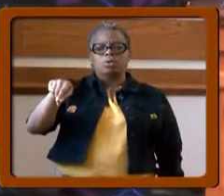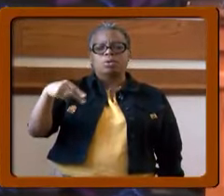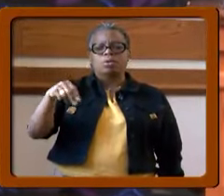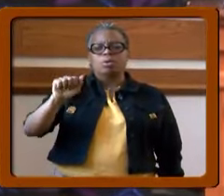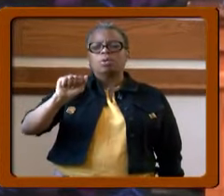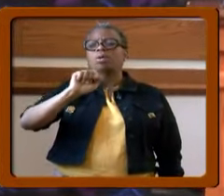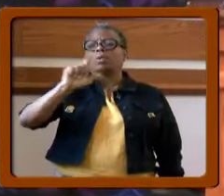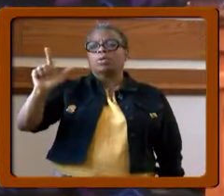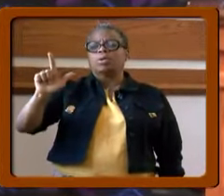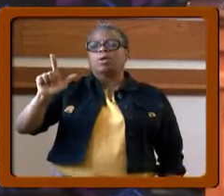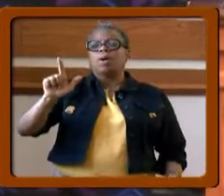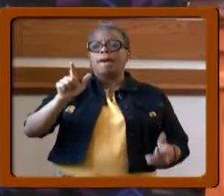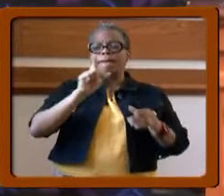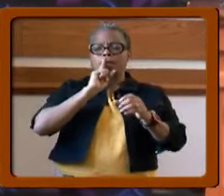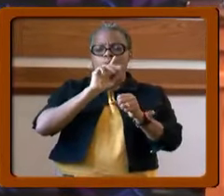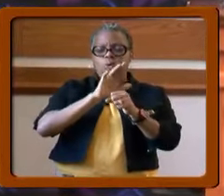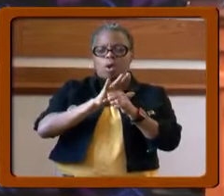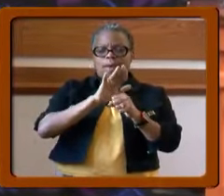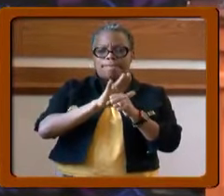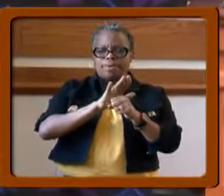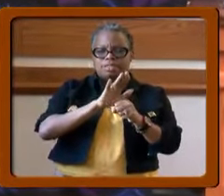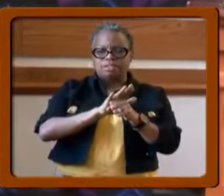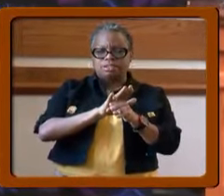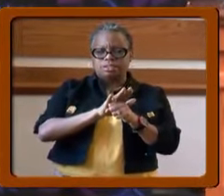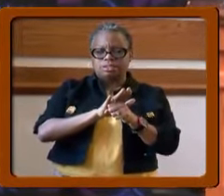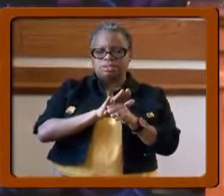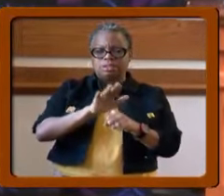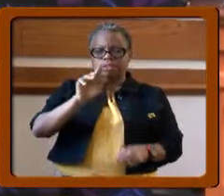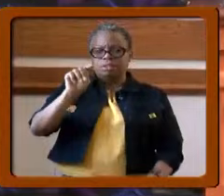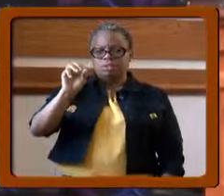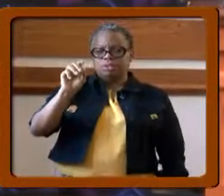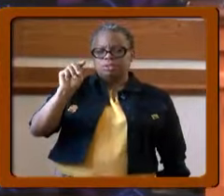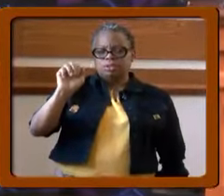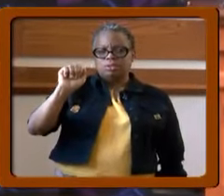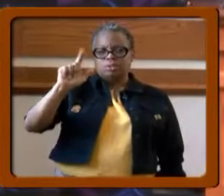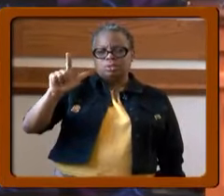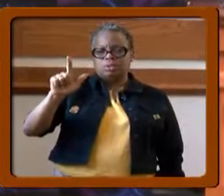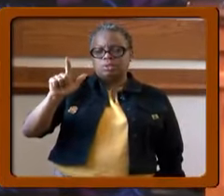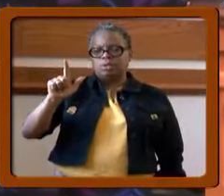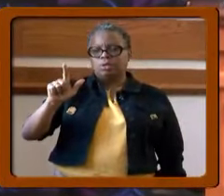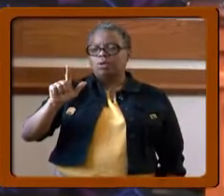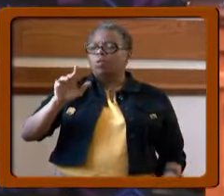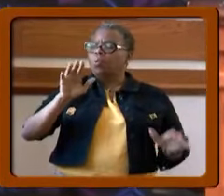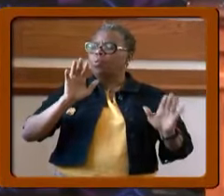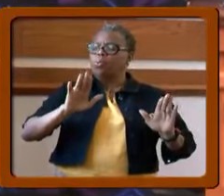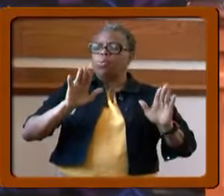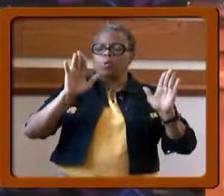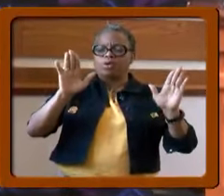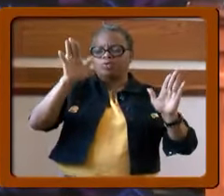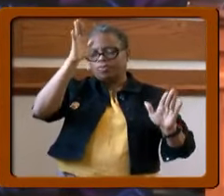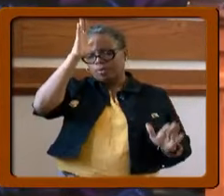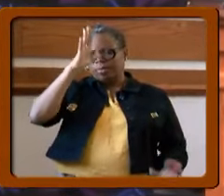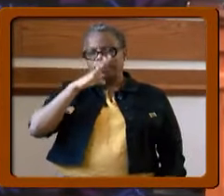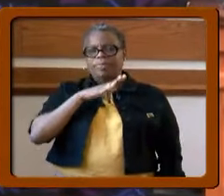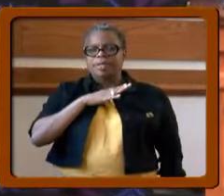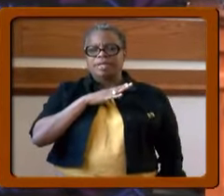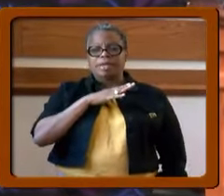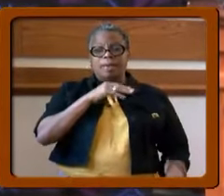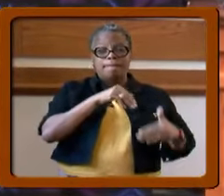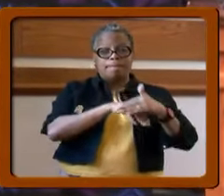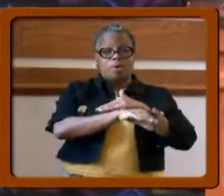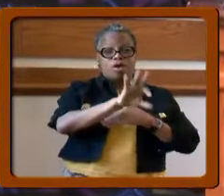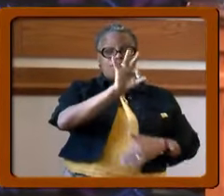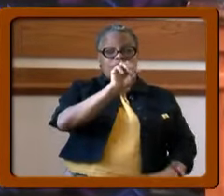Promise Talbert. What a wonderful name. Born